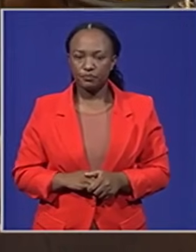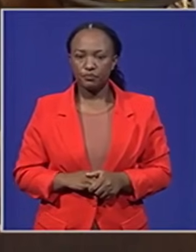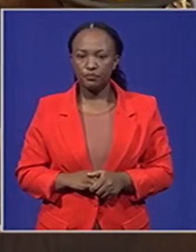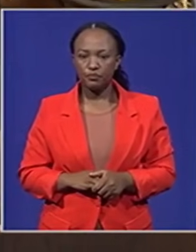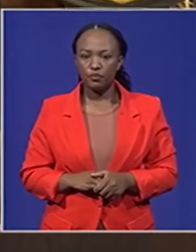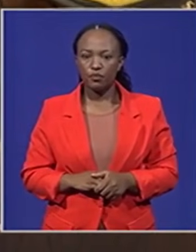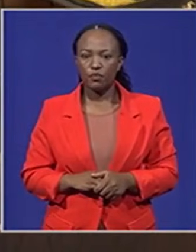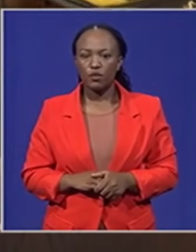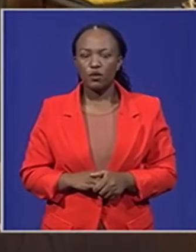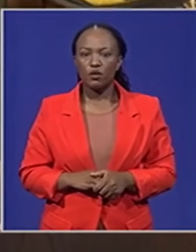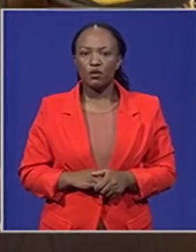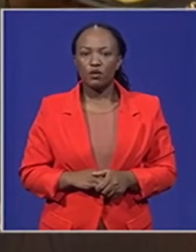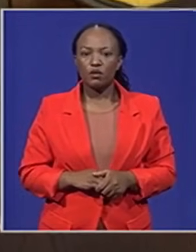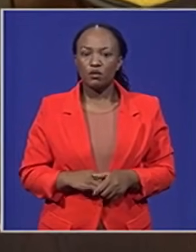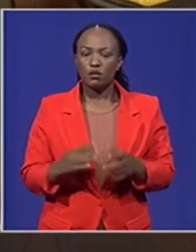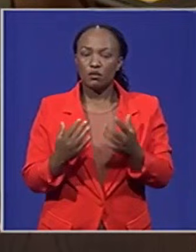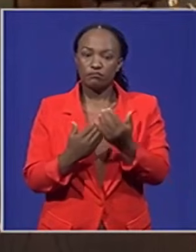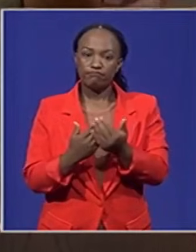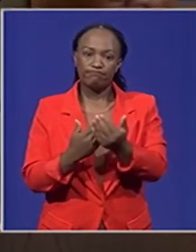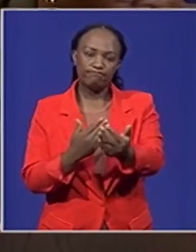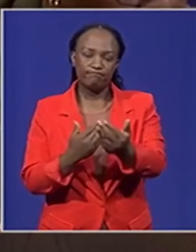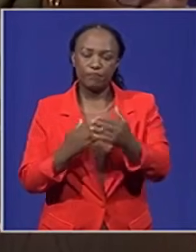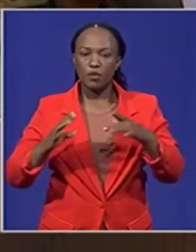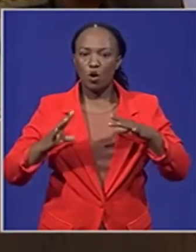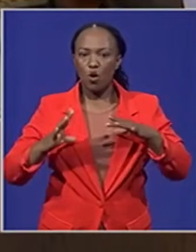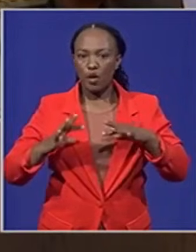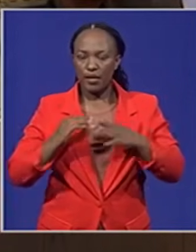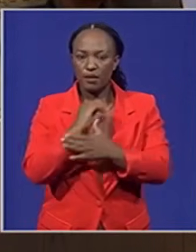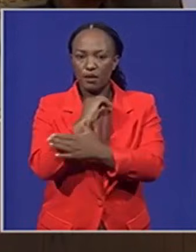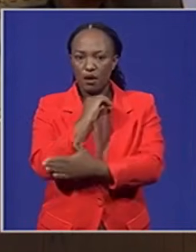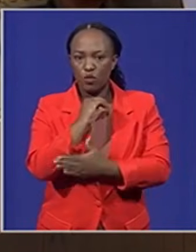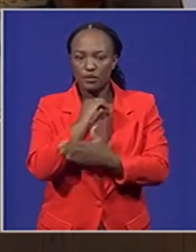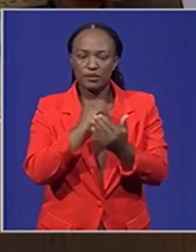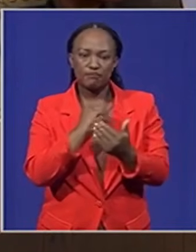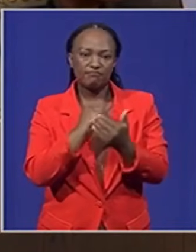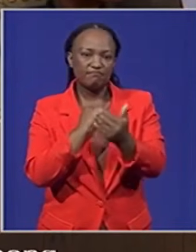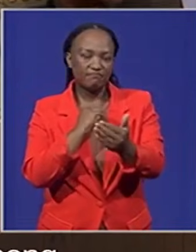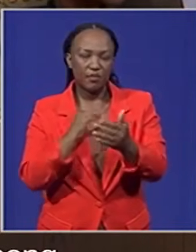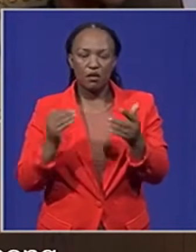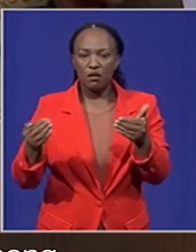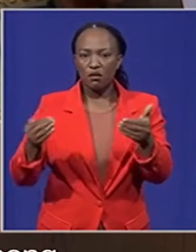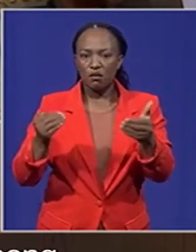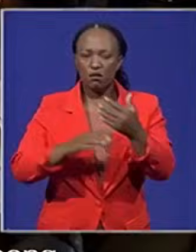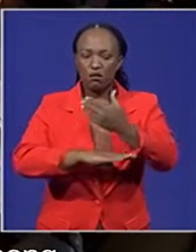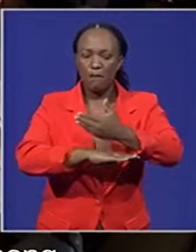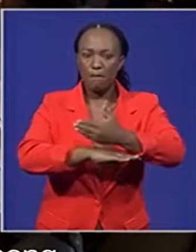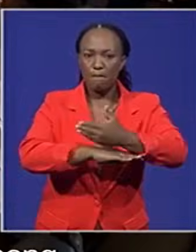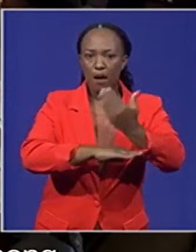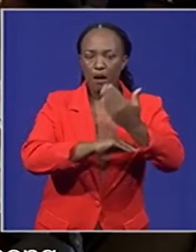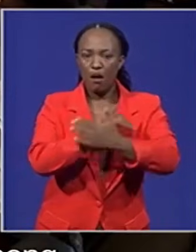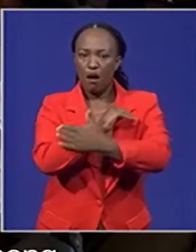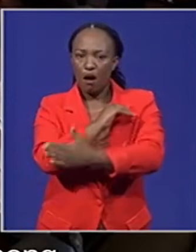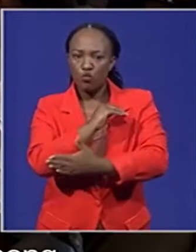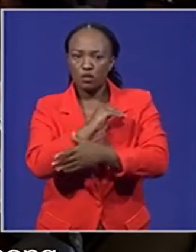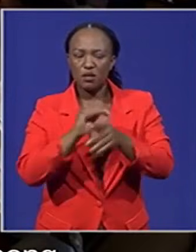Tshedimošo ya tshepedišo ya go feta mellwane sehleng se sa maikhutšo ka mono nageng e šišinya gore maiteko a bolaodi ba taelo ya mellwane a go